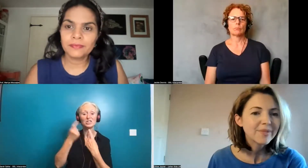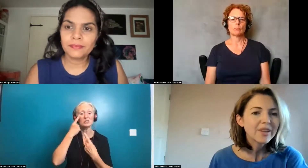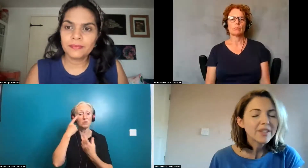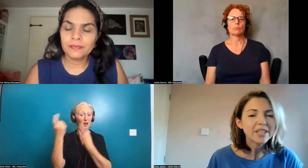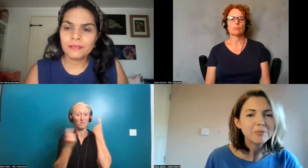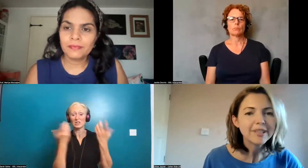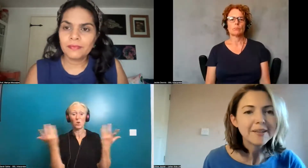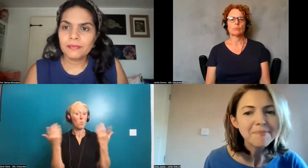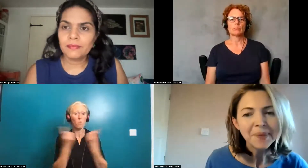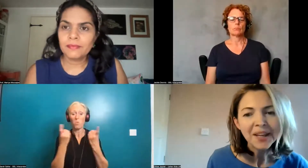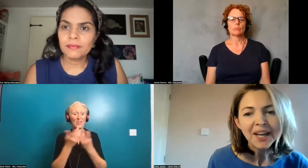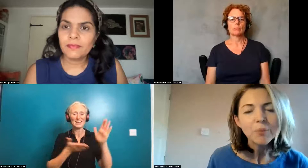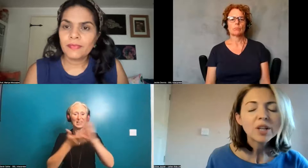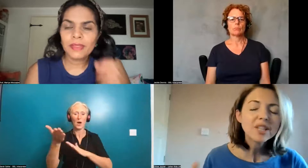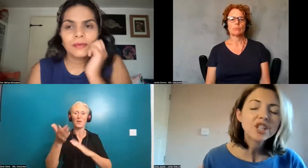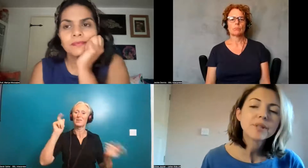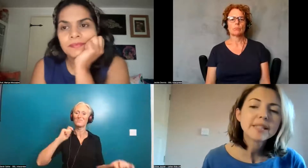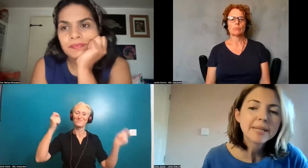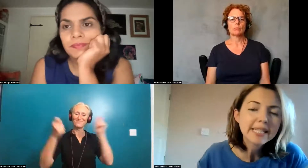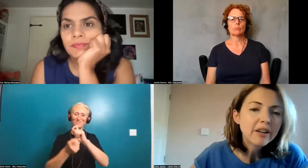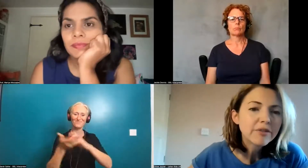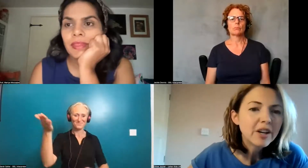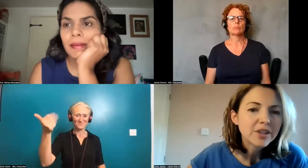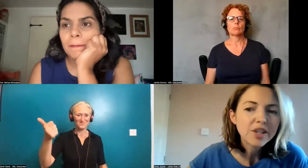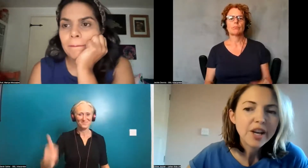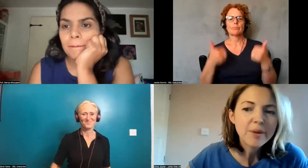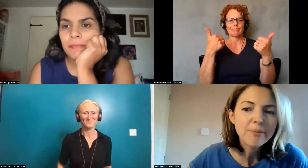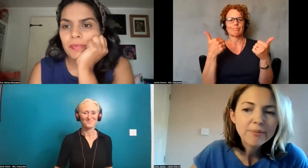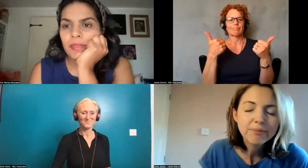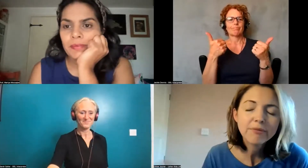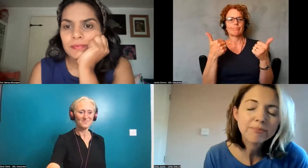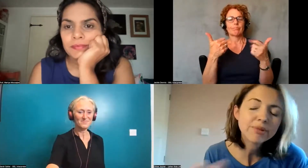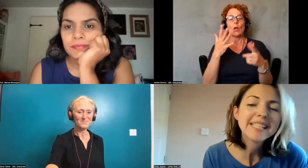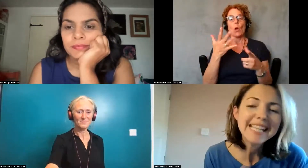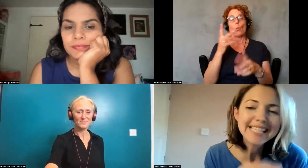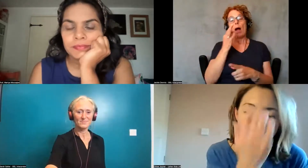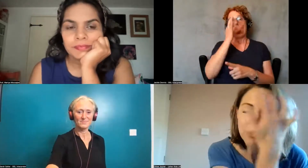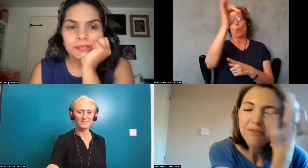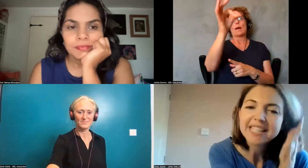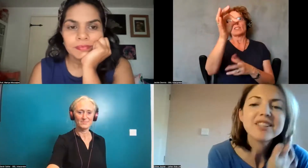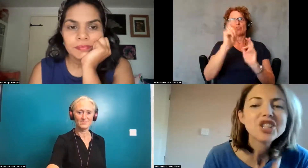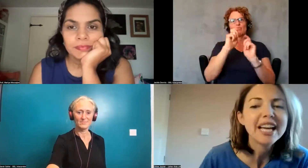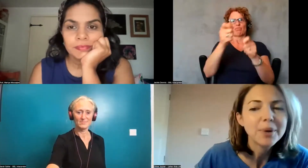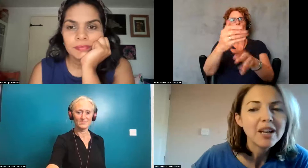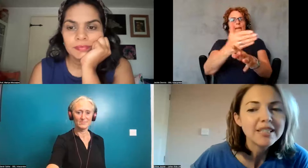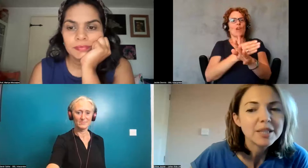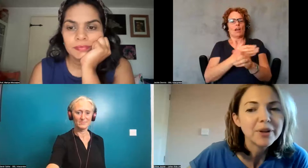Thank you, Mariya. One question that was submitted in advance precedes another we've had in the chat, so I'll ask this one